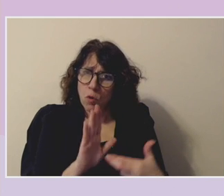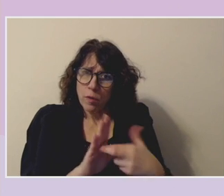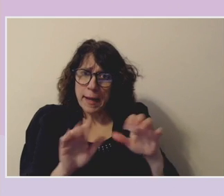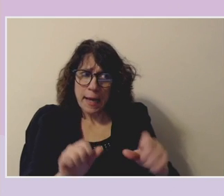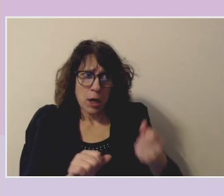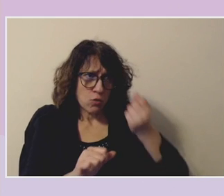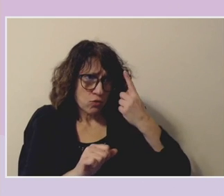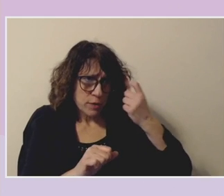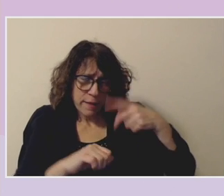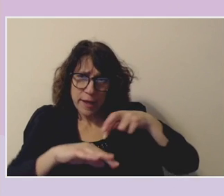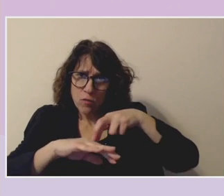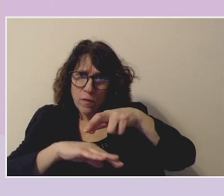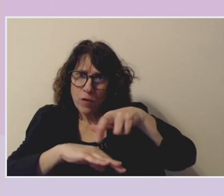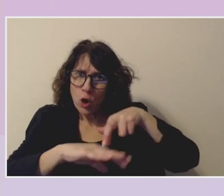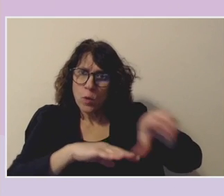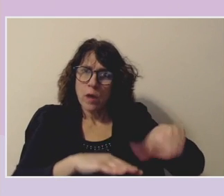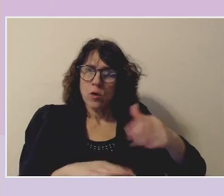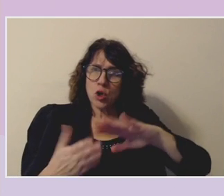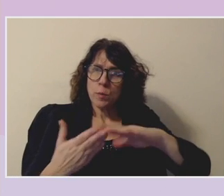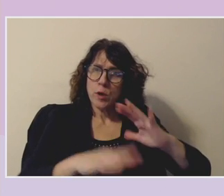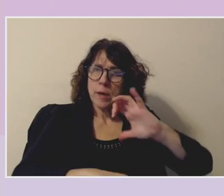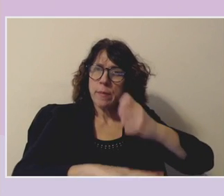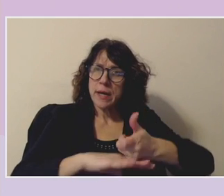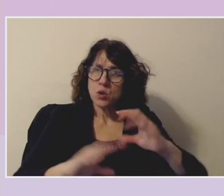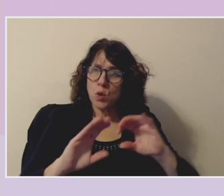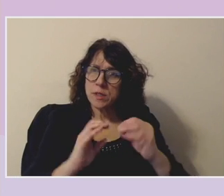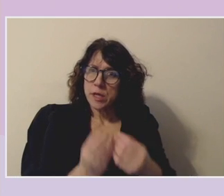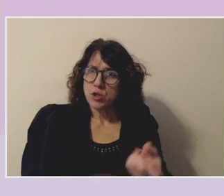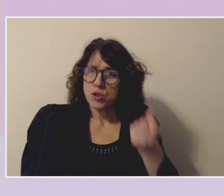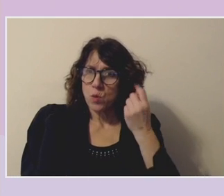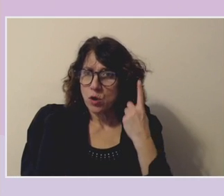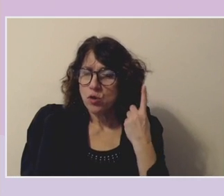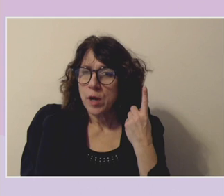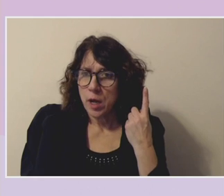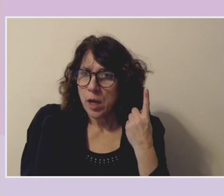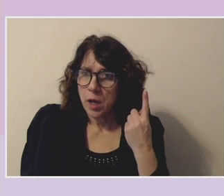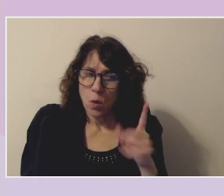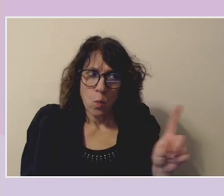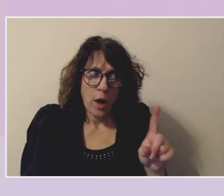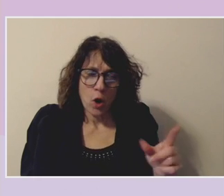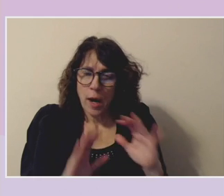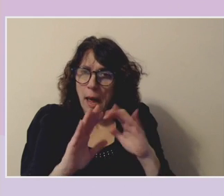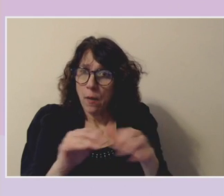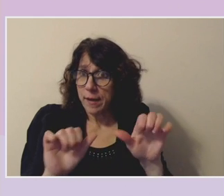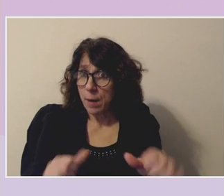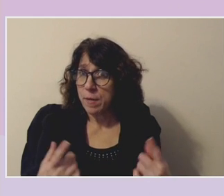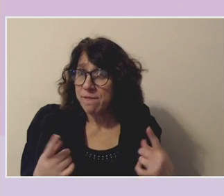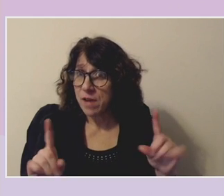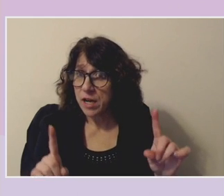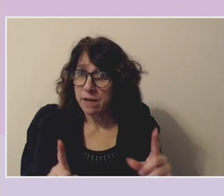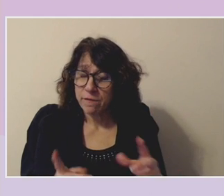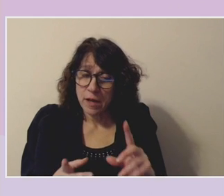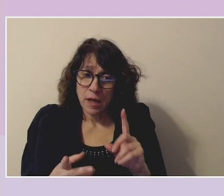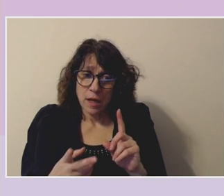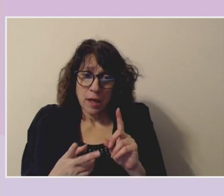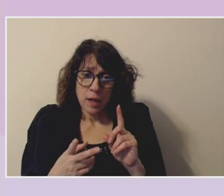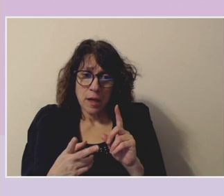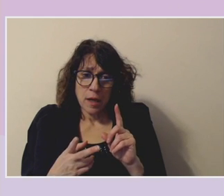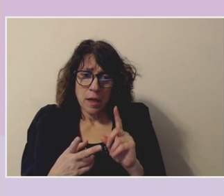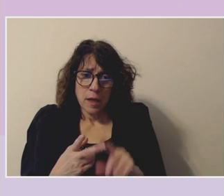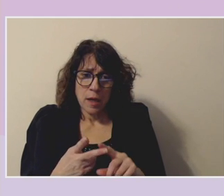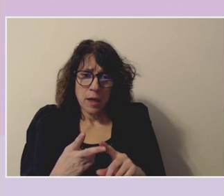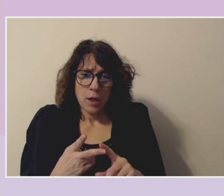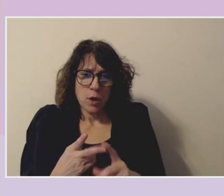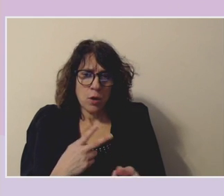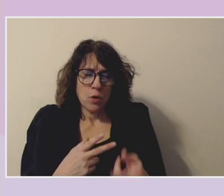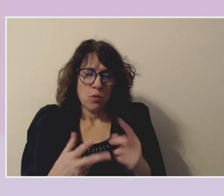other community-based organizations to understand where and how that can be effective. And then three last things. One,